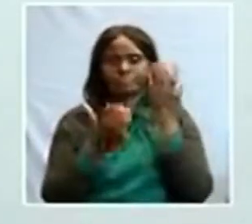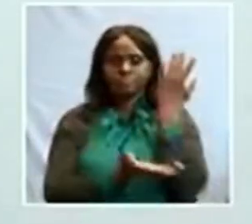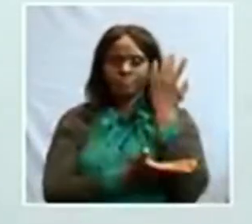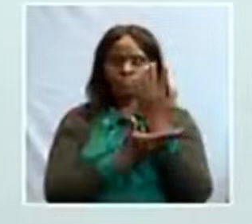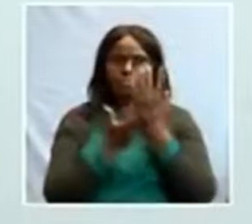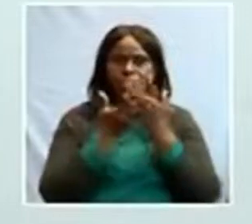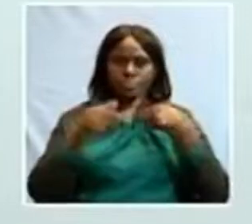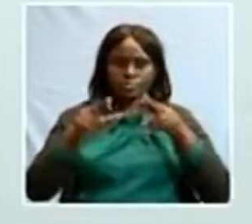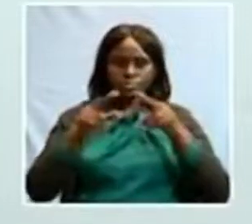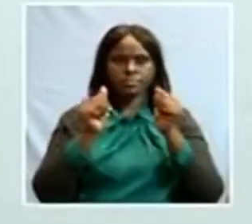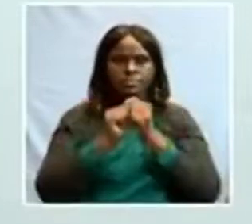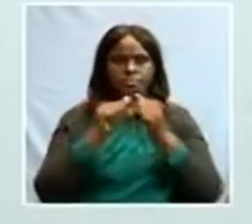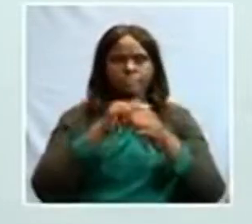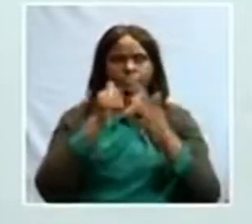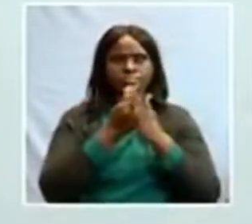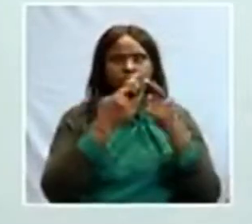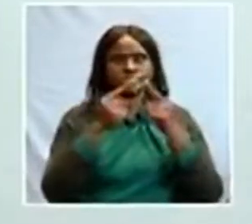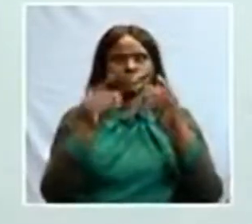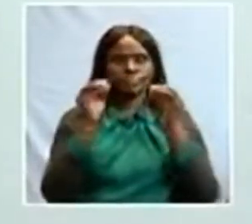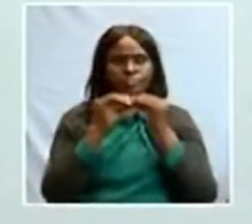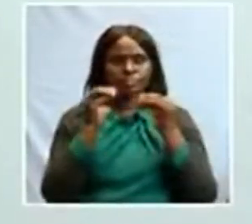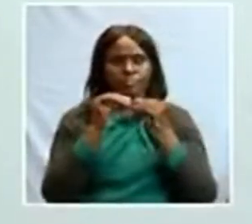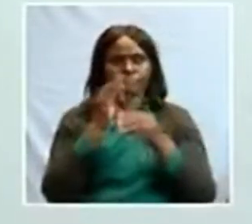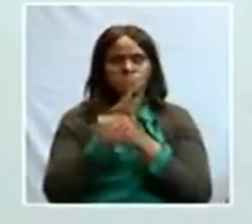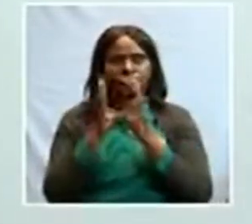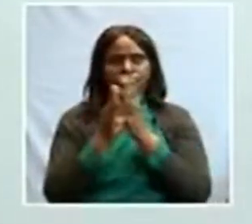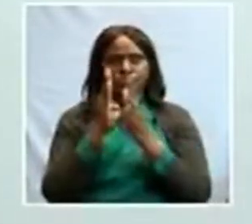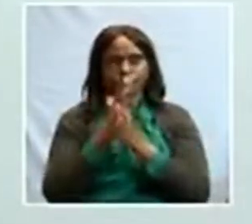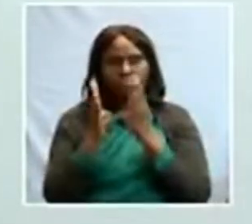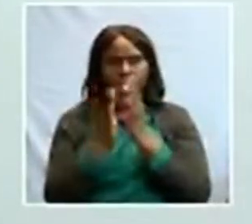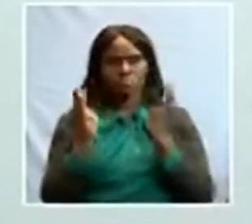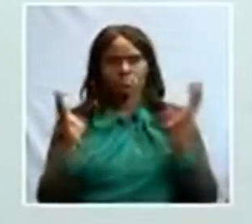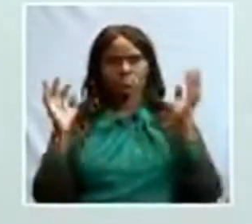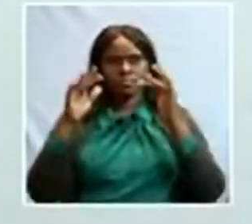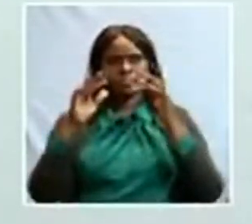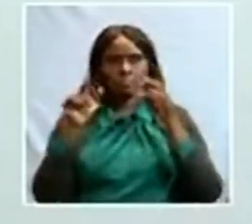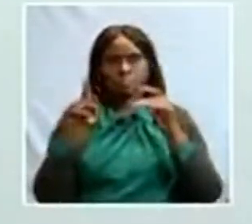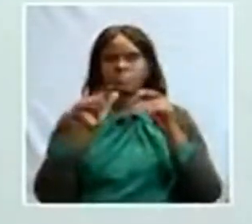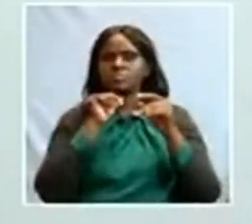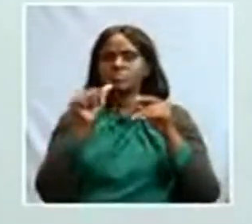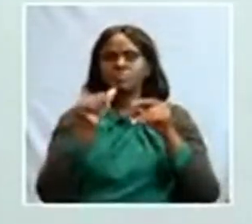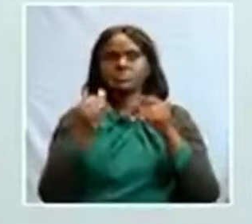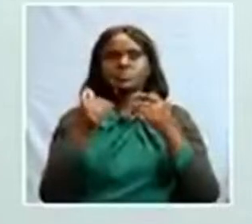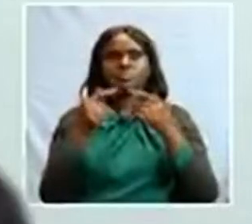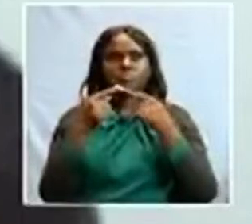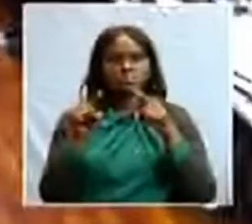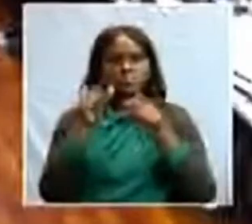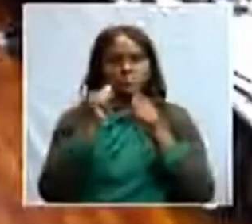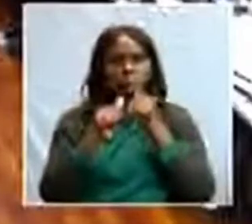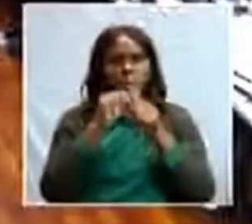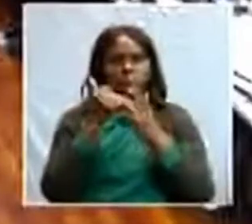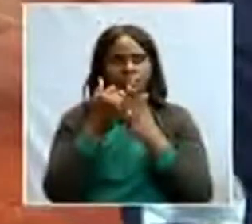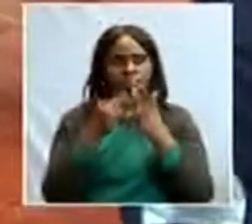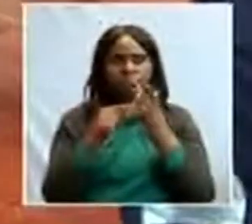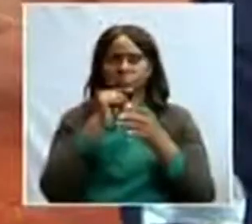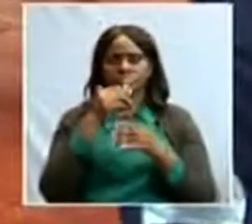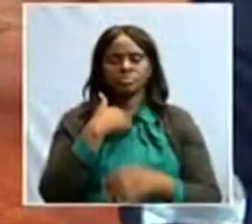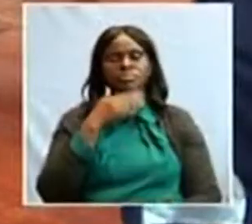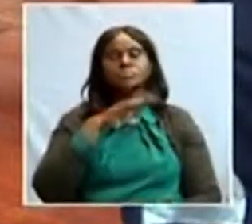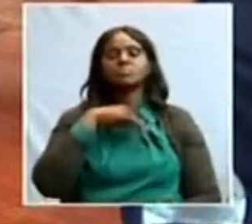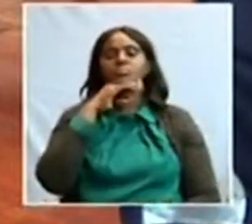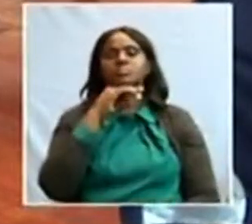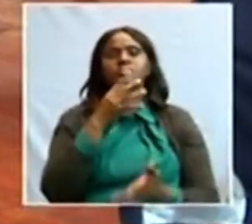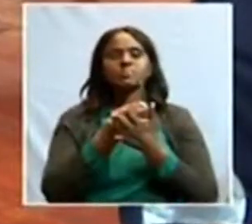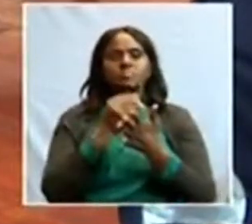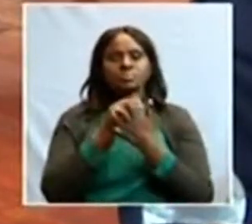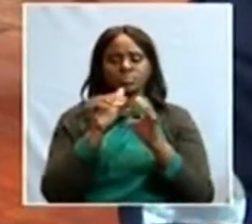roads respectively. Further, the construction of the conference hall was not undertaken due to the inadequate funding,